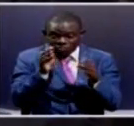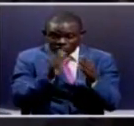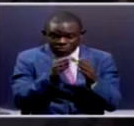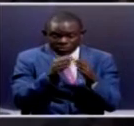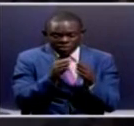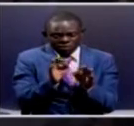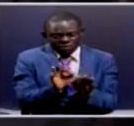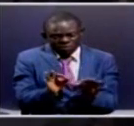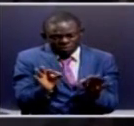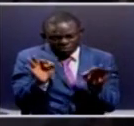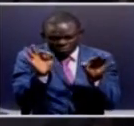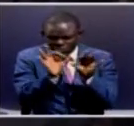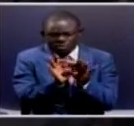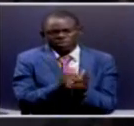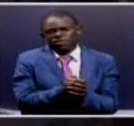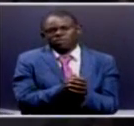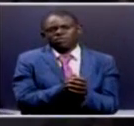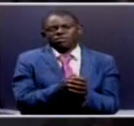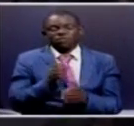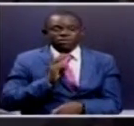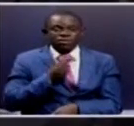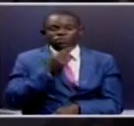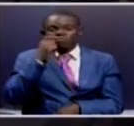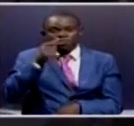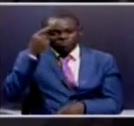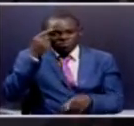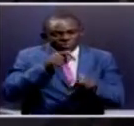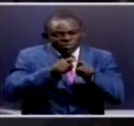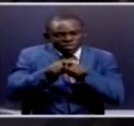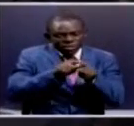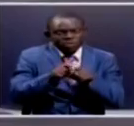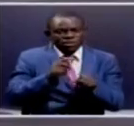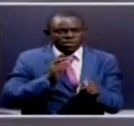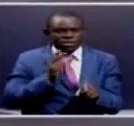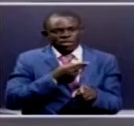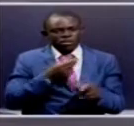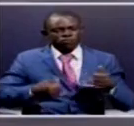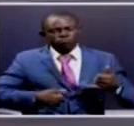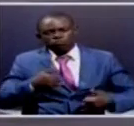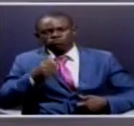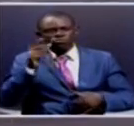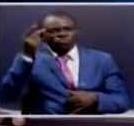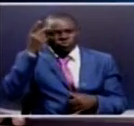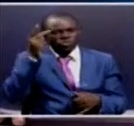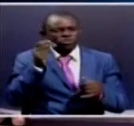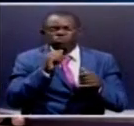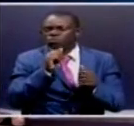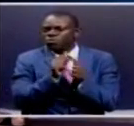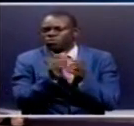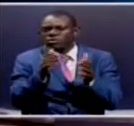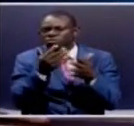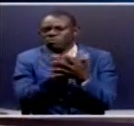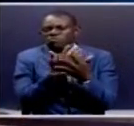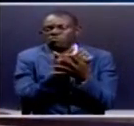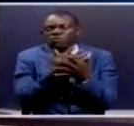stakeholders, how we are going to practice our politics without forward. Fear or favor. Now, this process is at risk of being shunned, like I